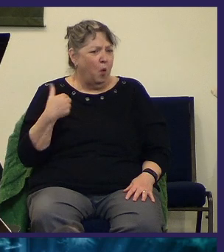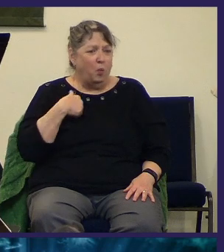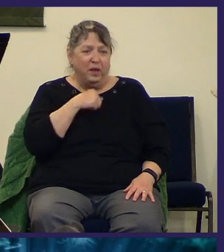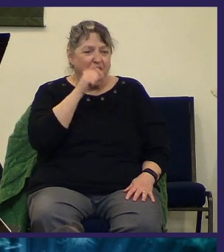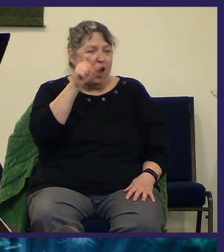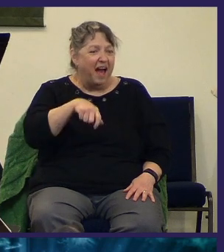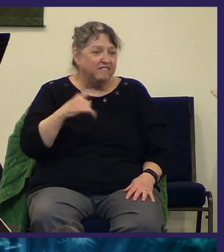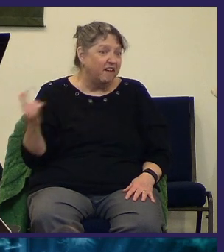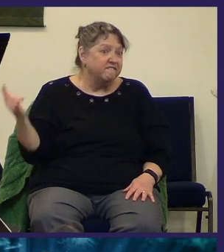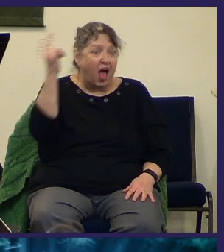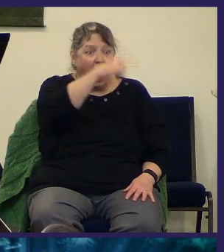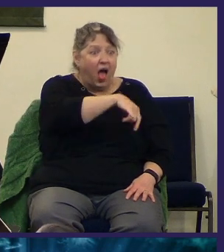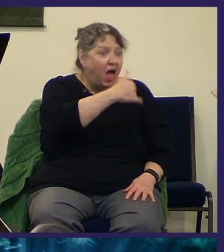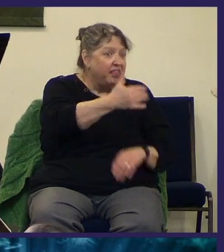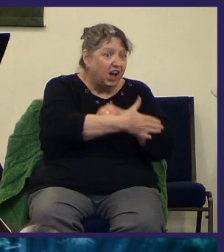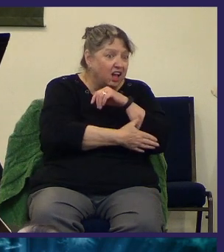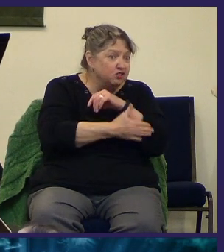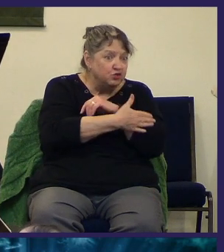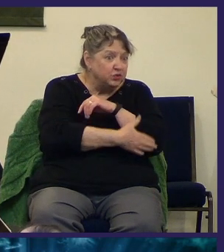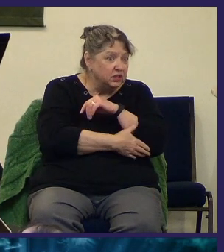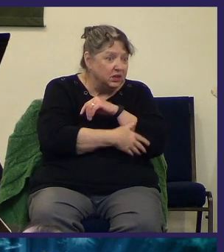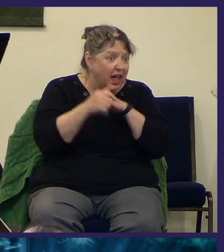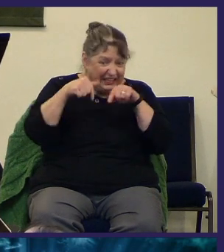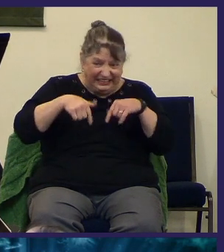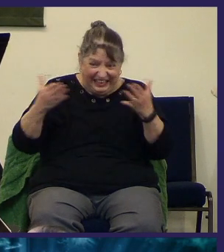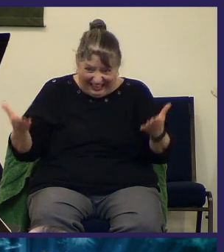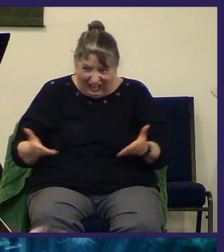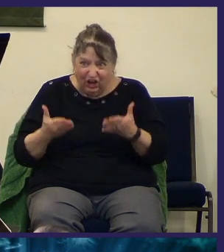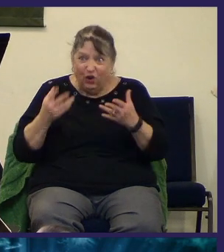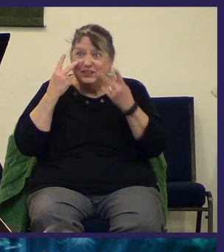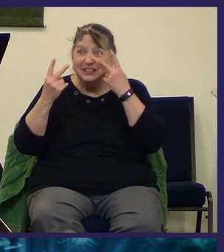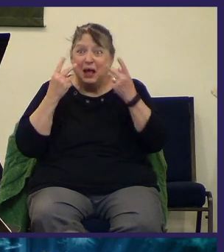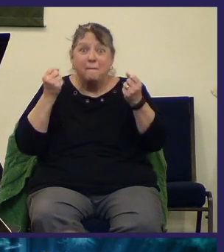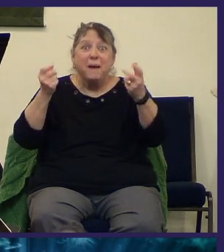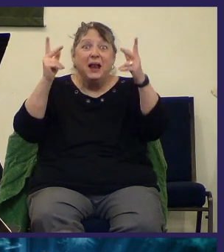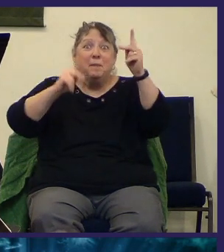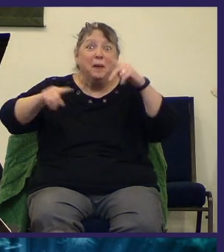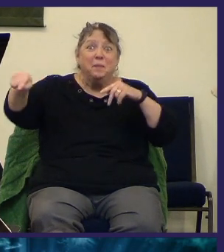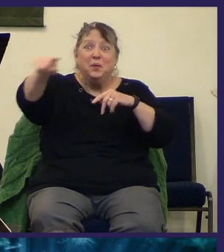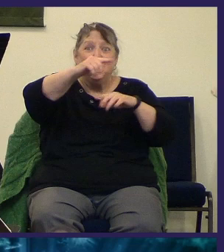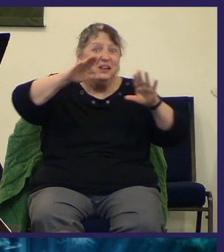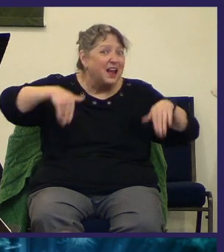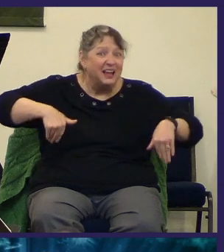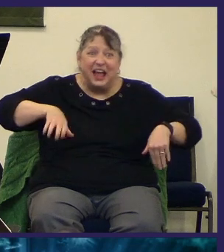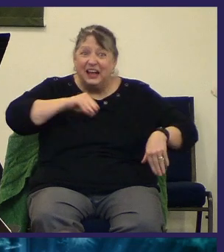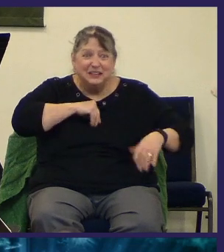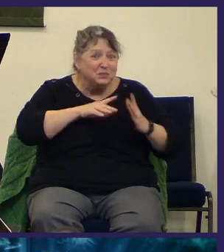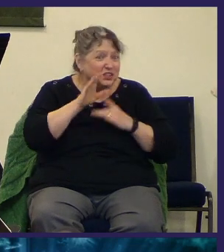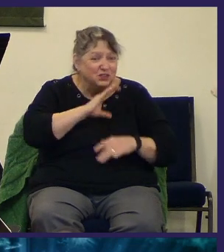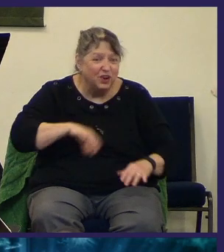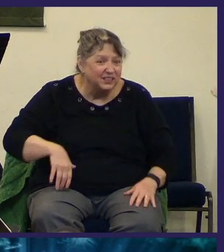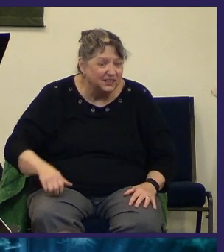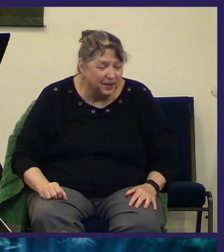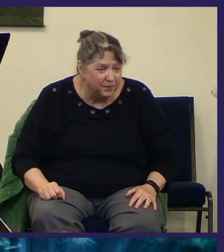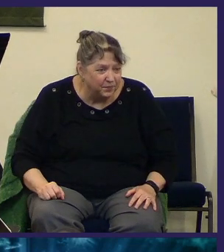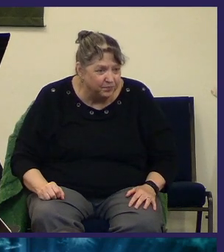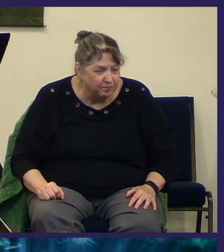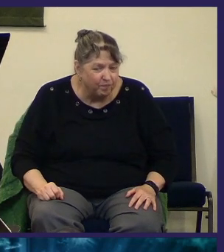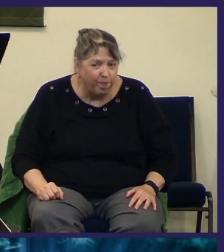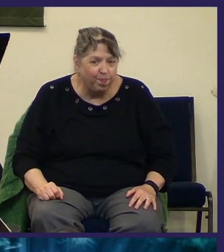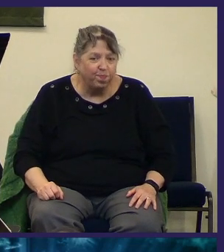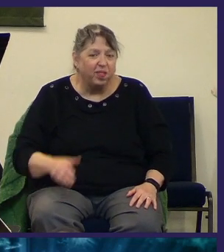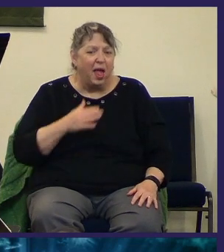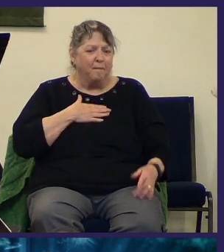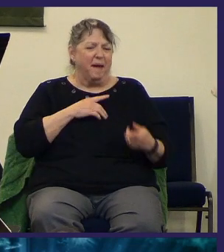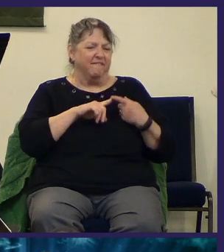to a different country one of our gideon members just came back from honduras he went down there for a missionary trip for